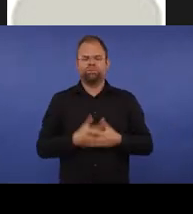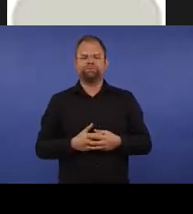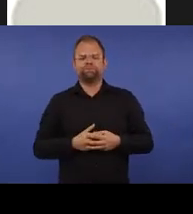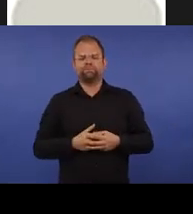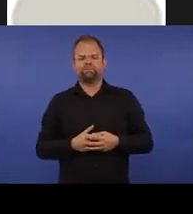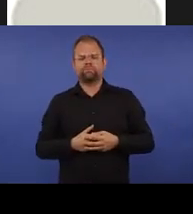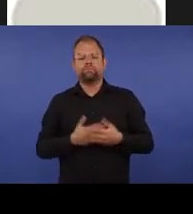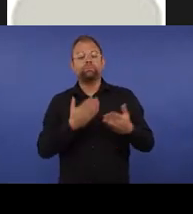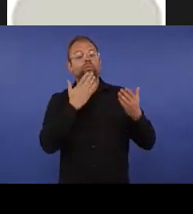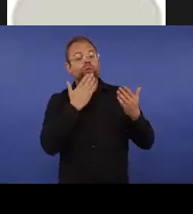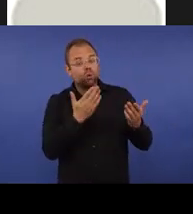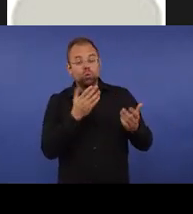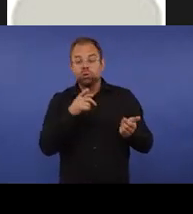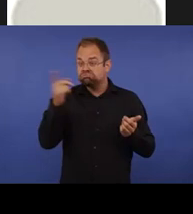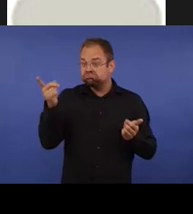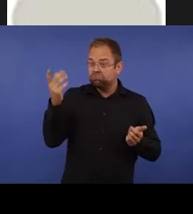Yes, Shafiq, go ahead.